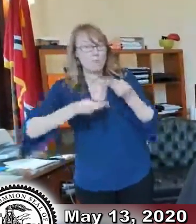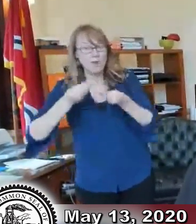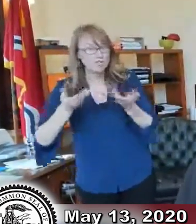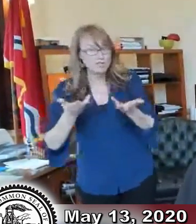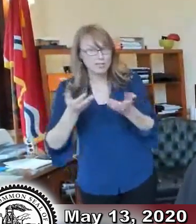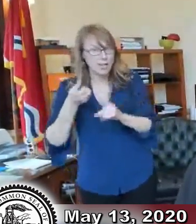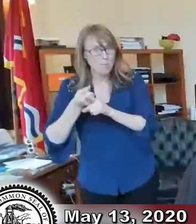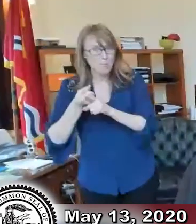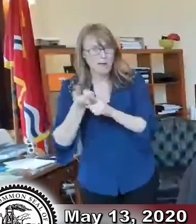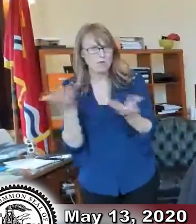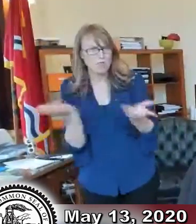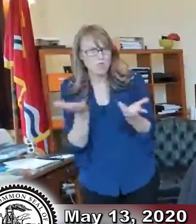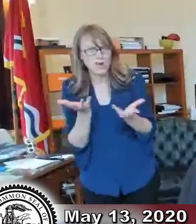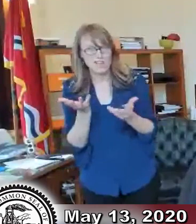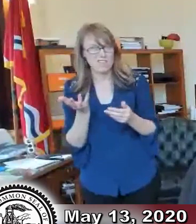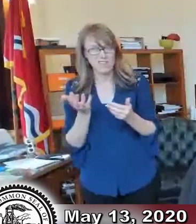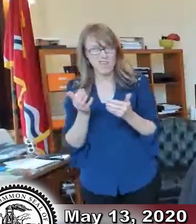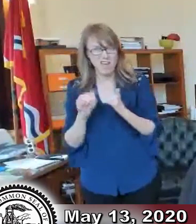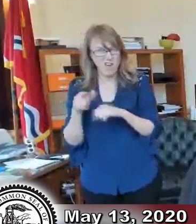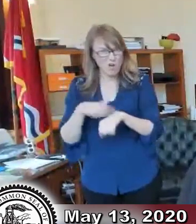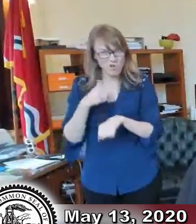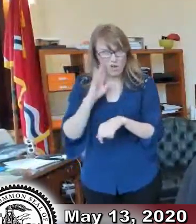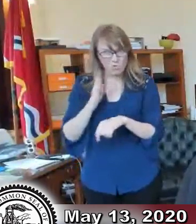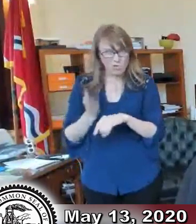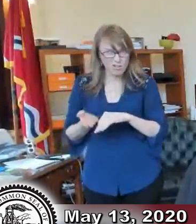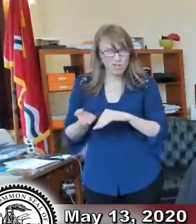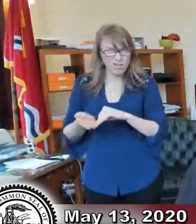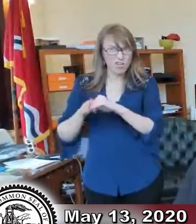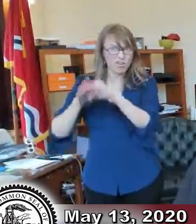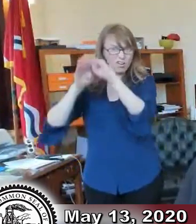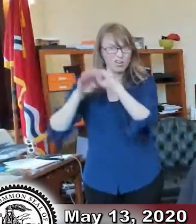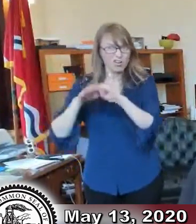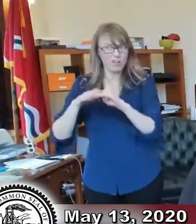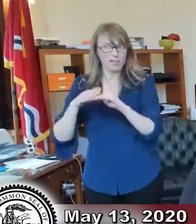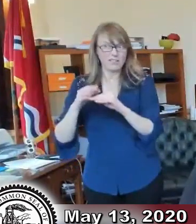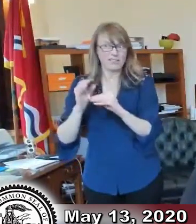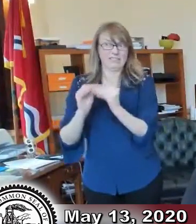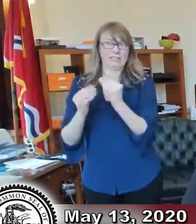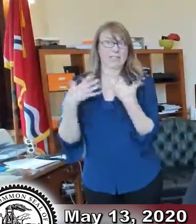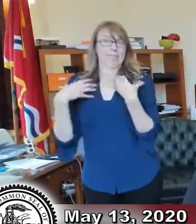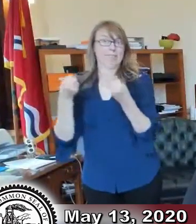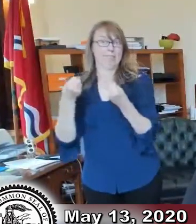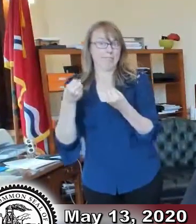Tracy. It's really bad. It's